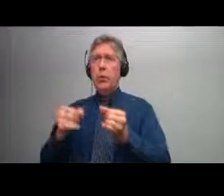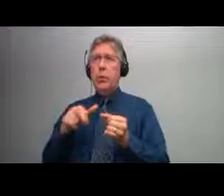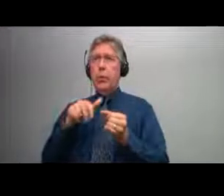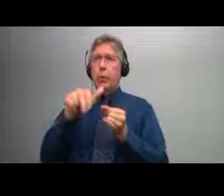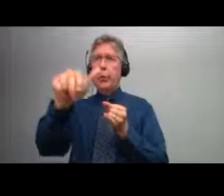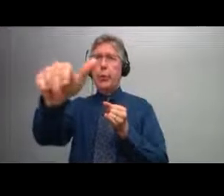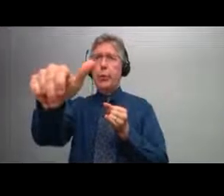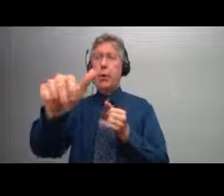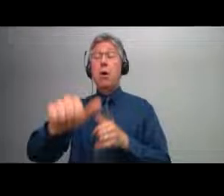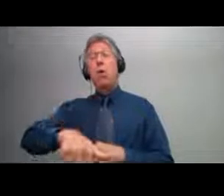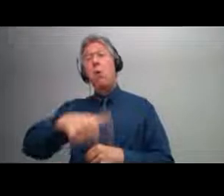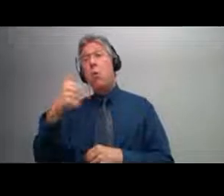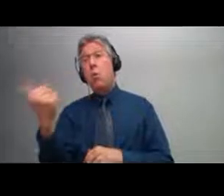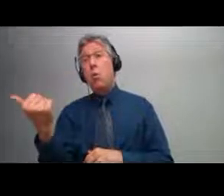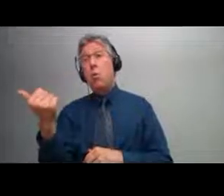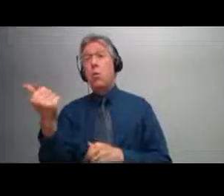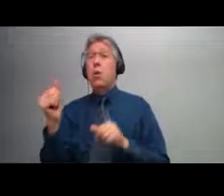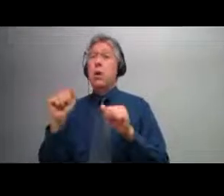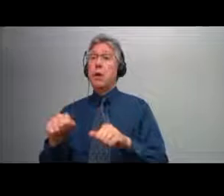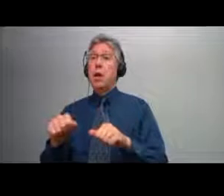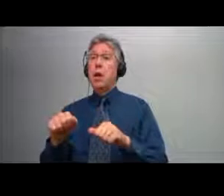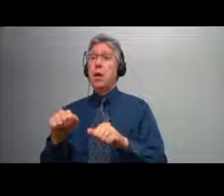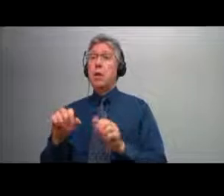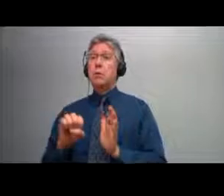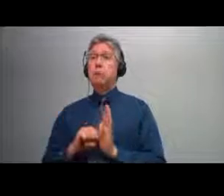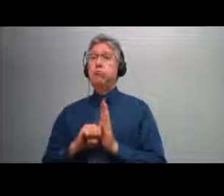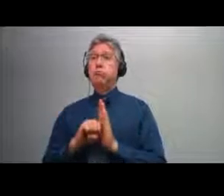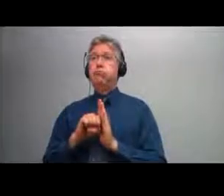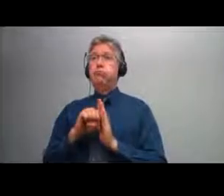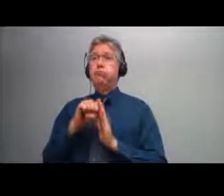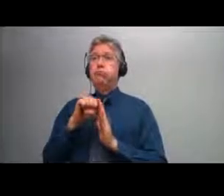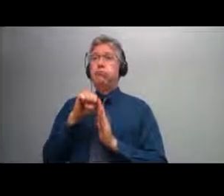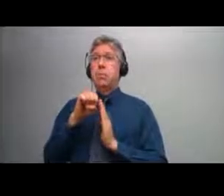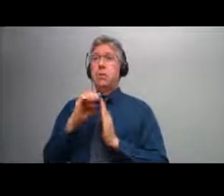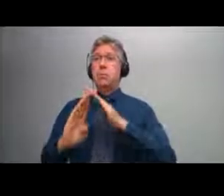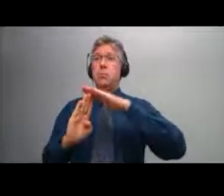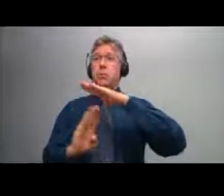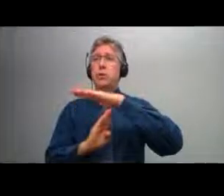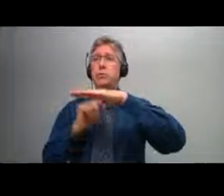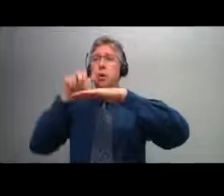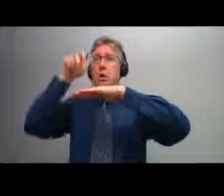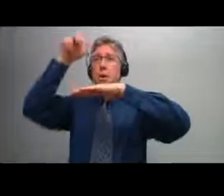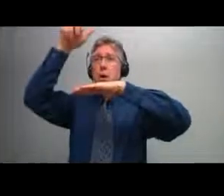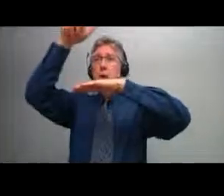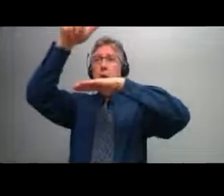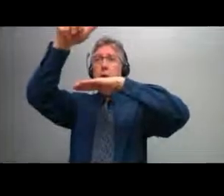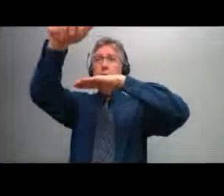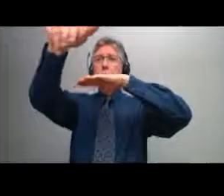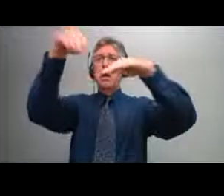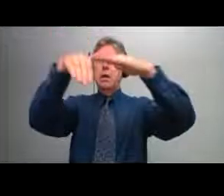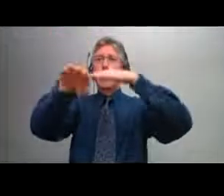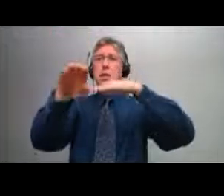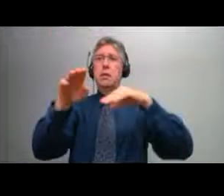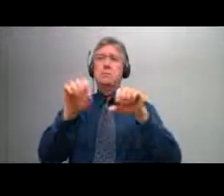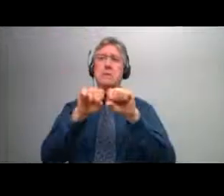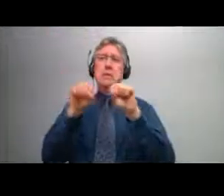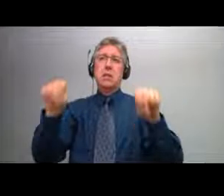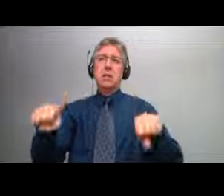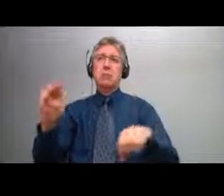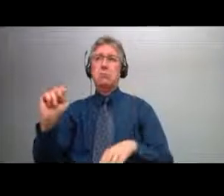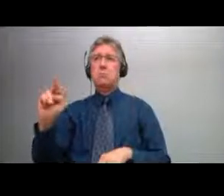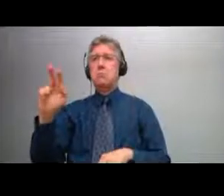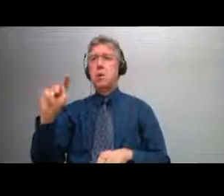the other option is they can take the elevator and cross the bridge into the metro station itself. So it's really the same two options